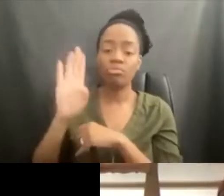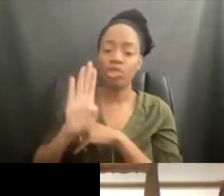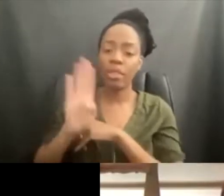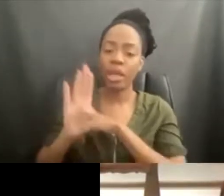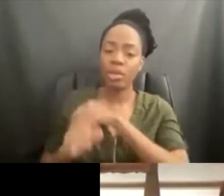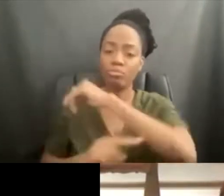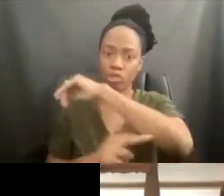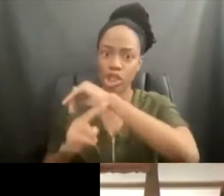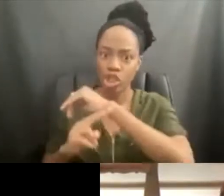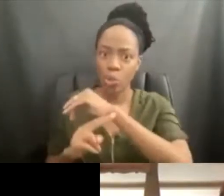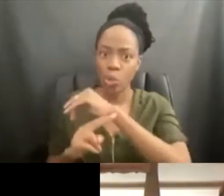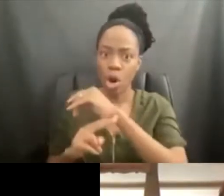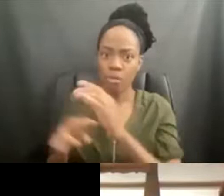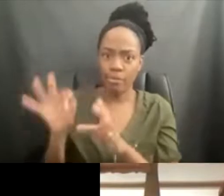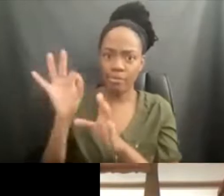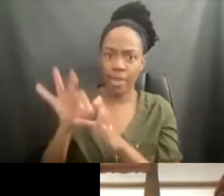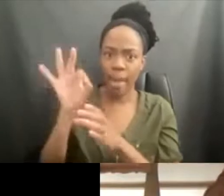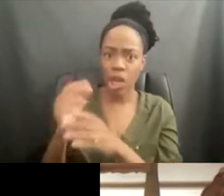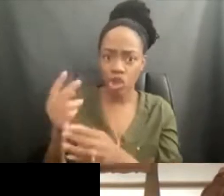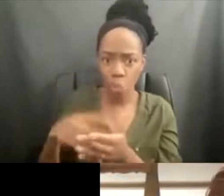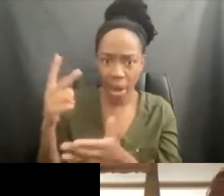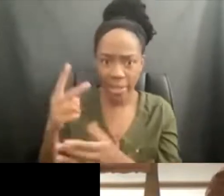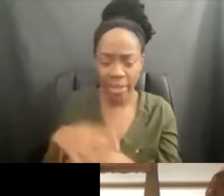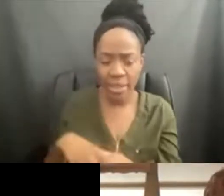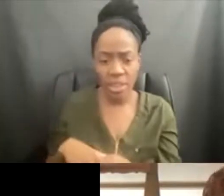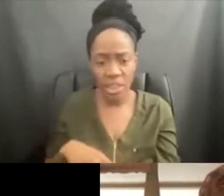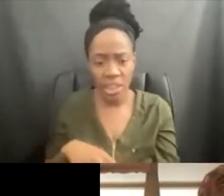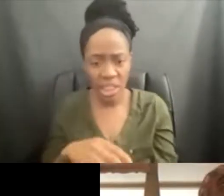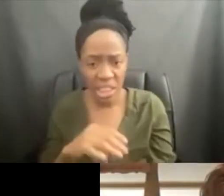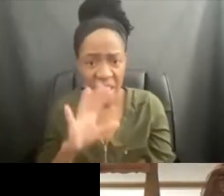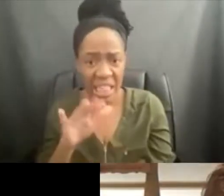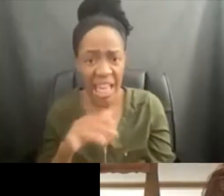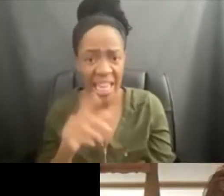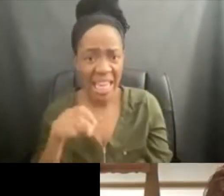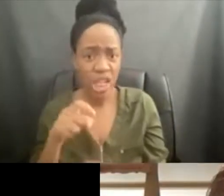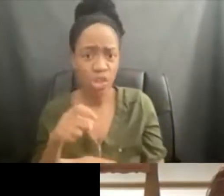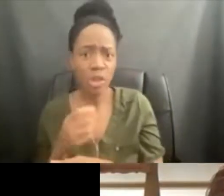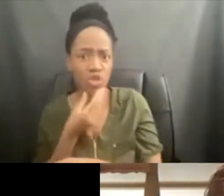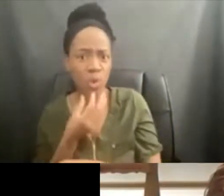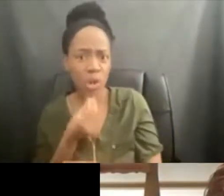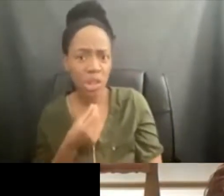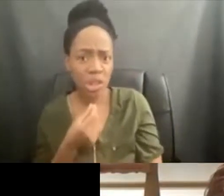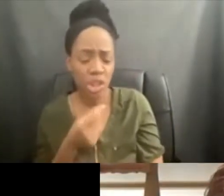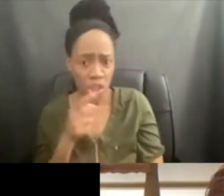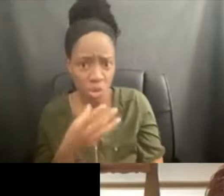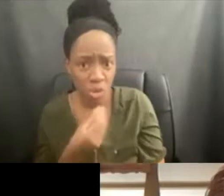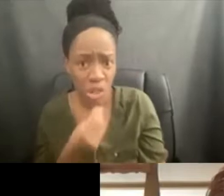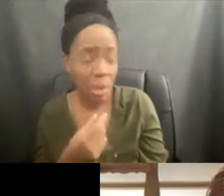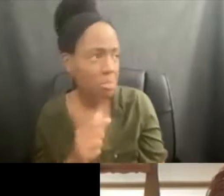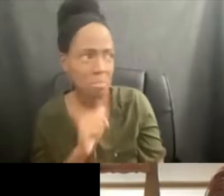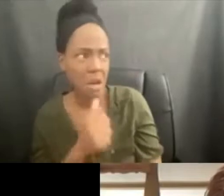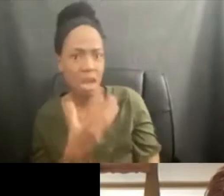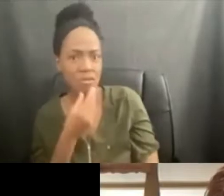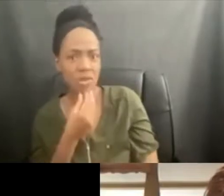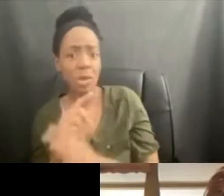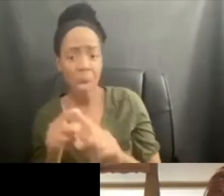I was Jewish. And they said, are you Jewish? And I said, no, I'm not Jewish, but I can play this. I can play this. And then